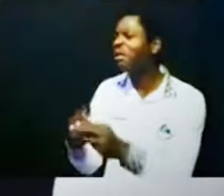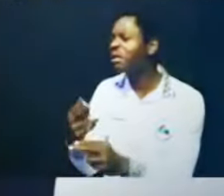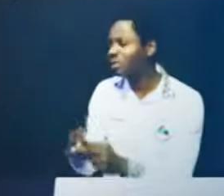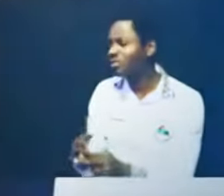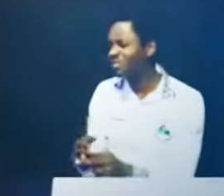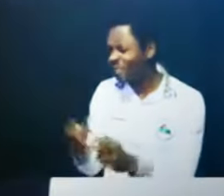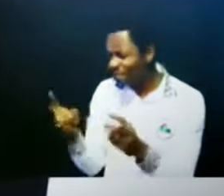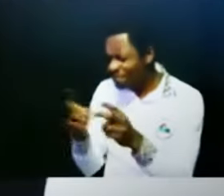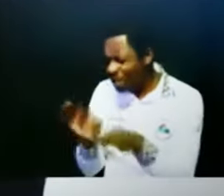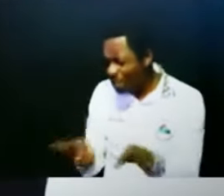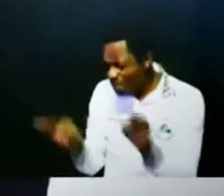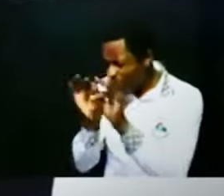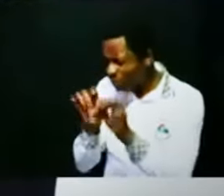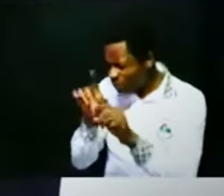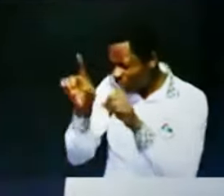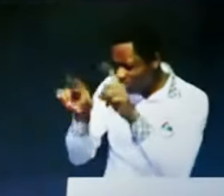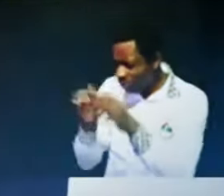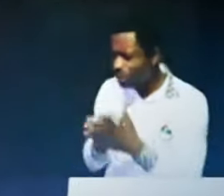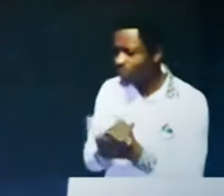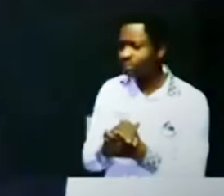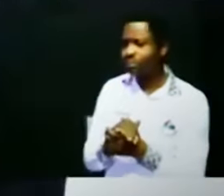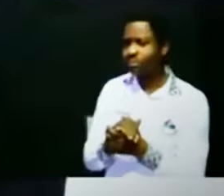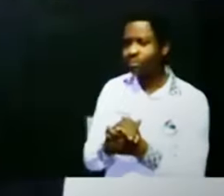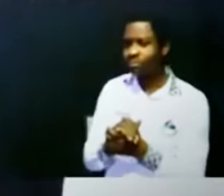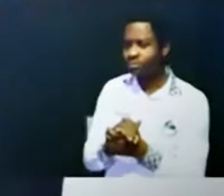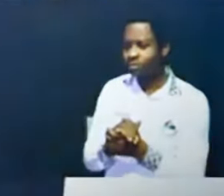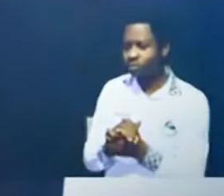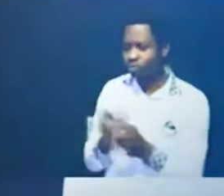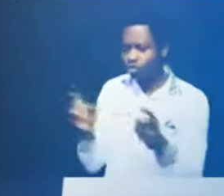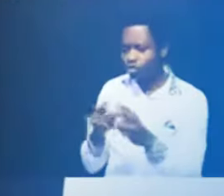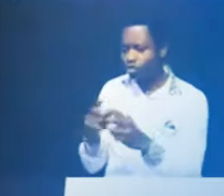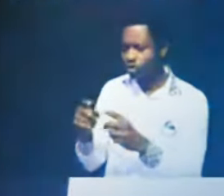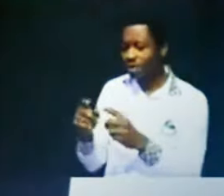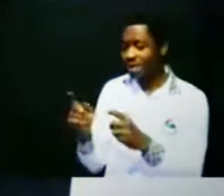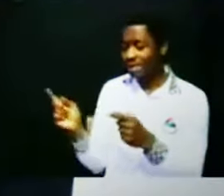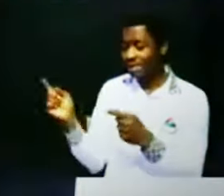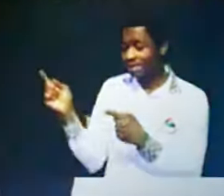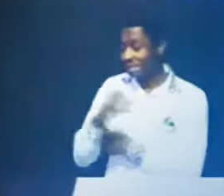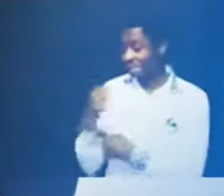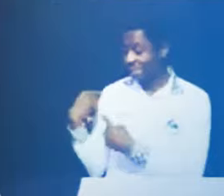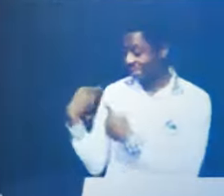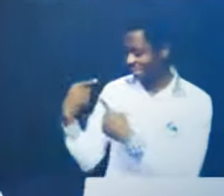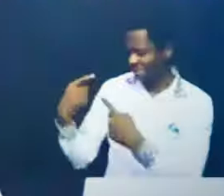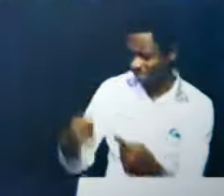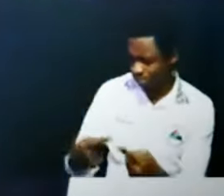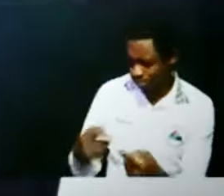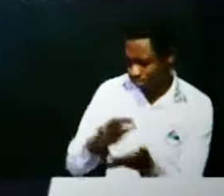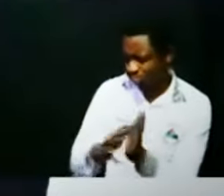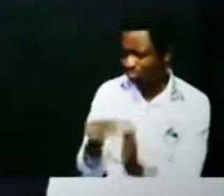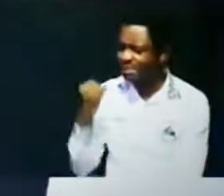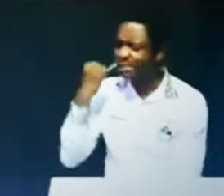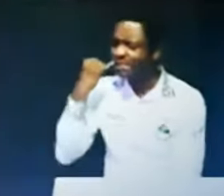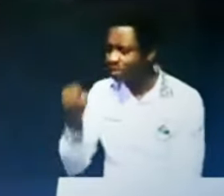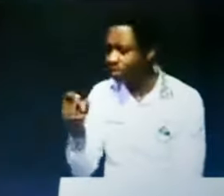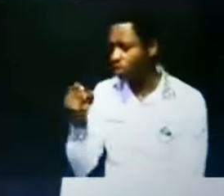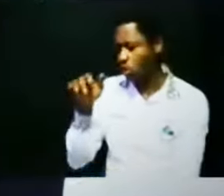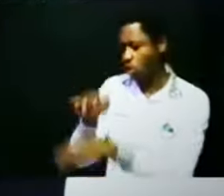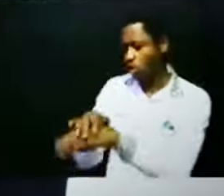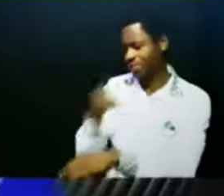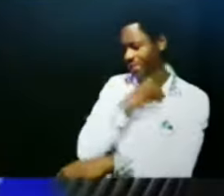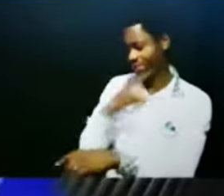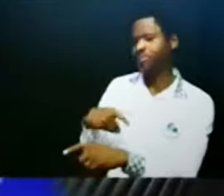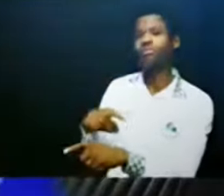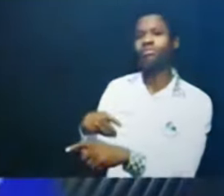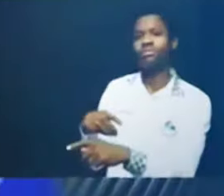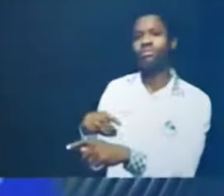Christian. We need young ye papa papa. From that day he kept a jealous eye. If he's had an utuneni esino so. So That was